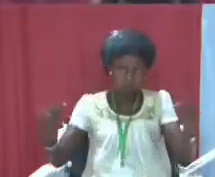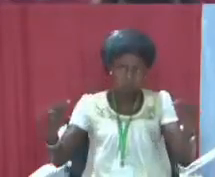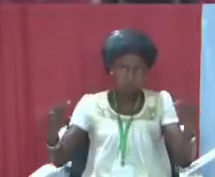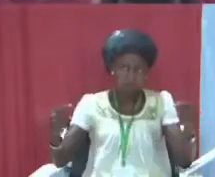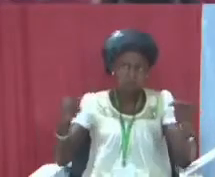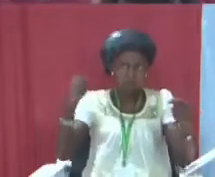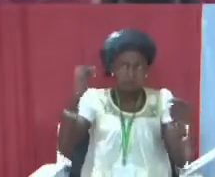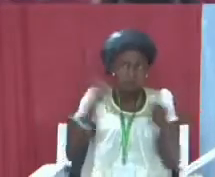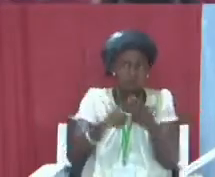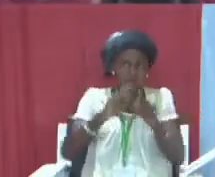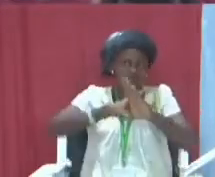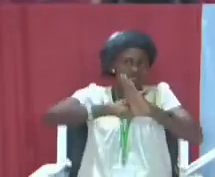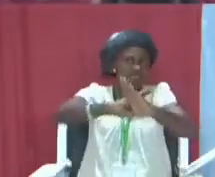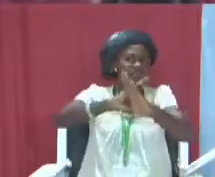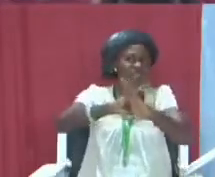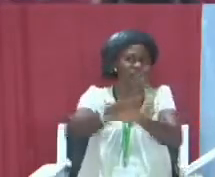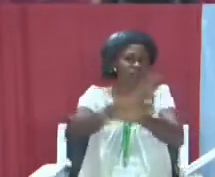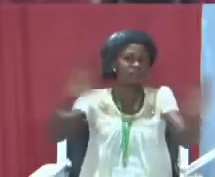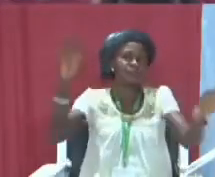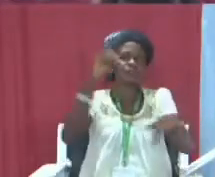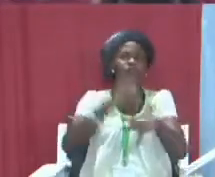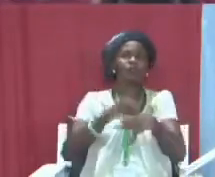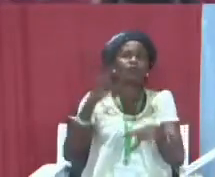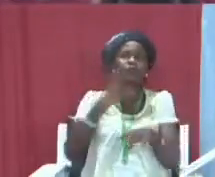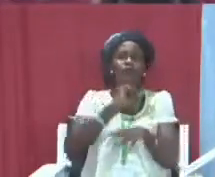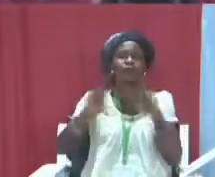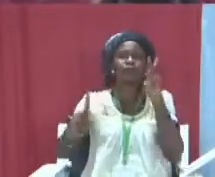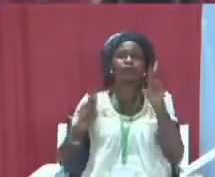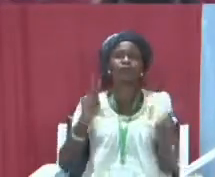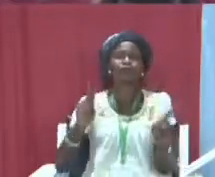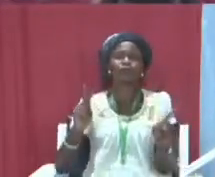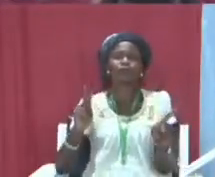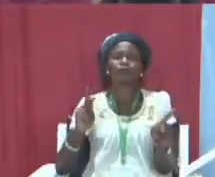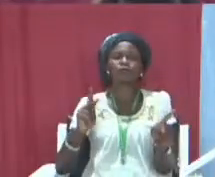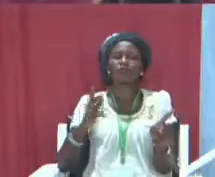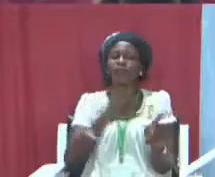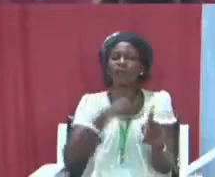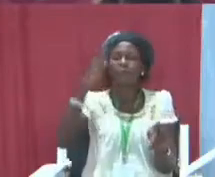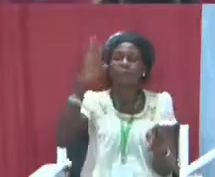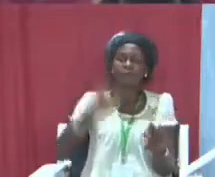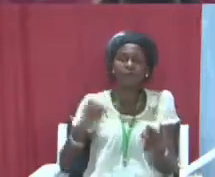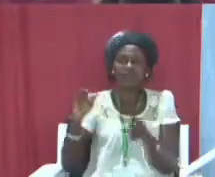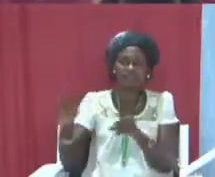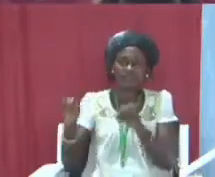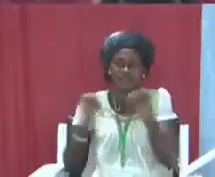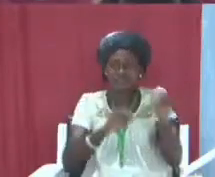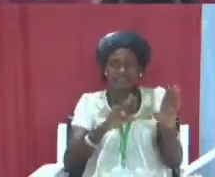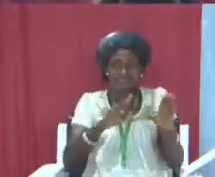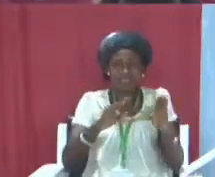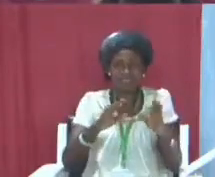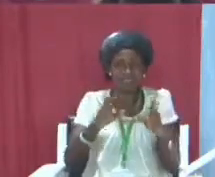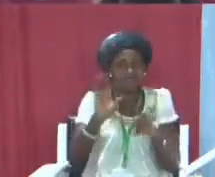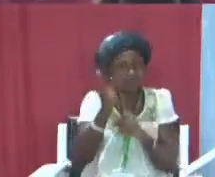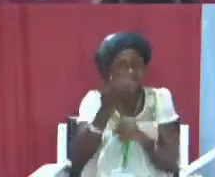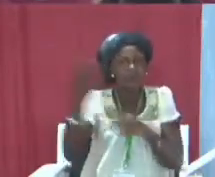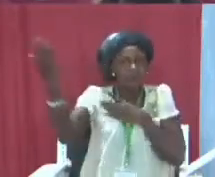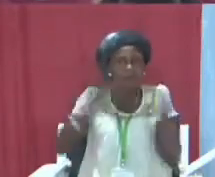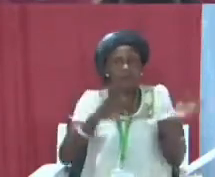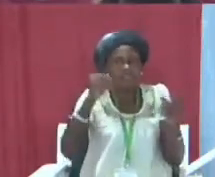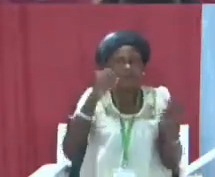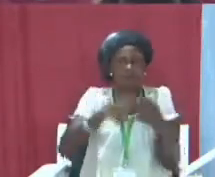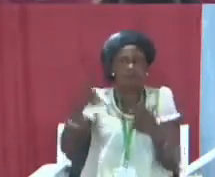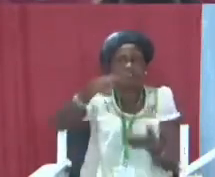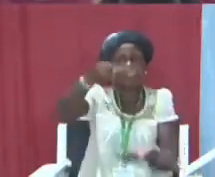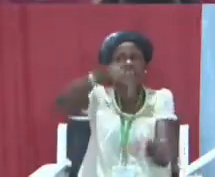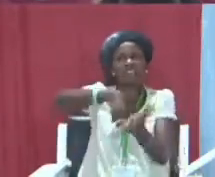to restrict freedom of a people, and by such restriction, bring the people to their